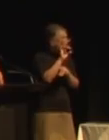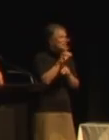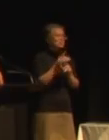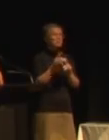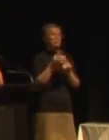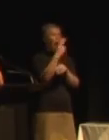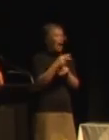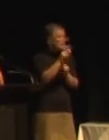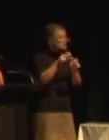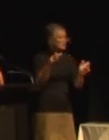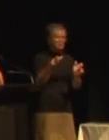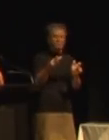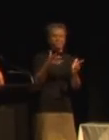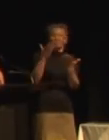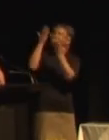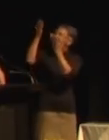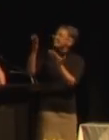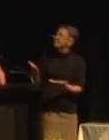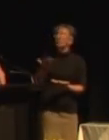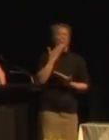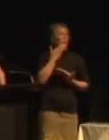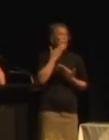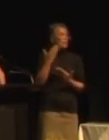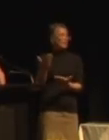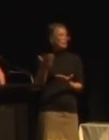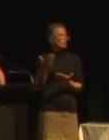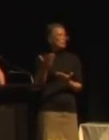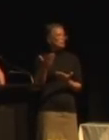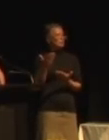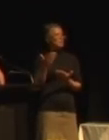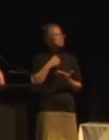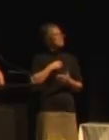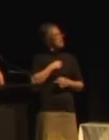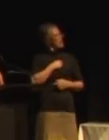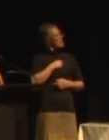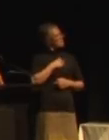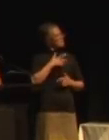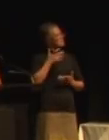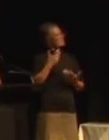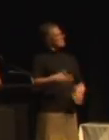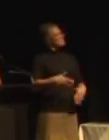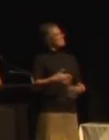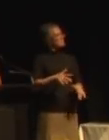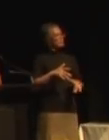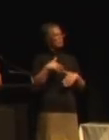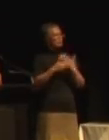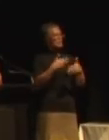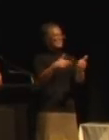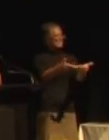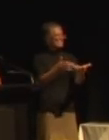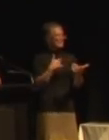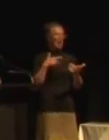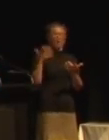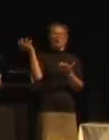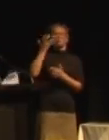want to acknowledge and thank all of these people up front as an extended citation, feminist citation process. I'm standing on the shoulders of